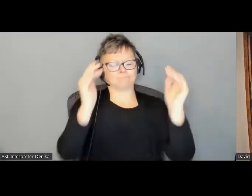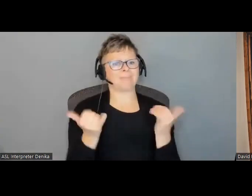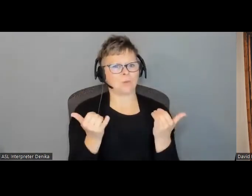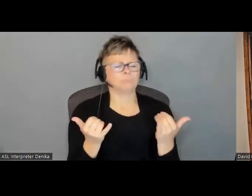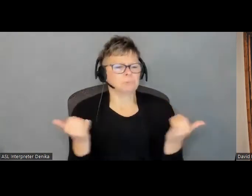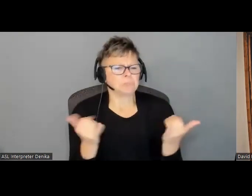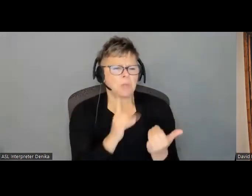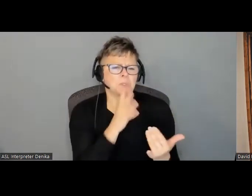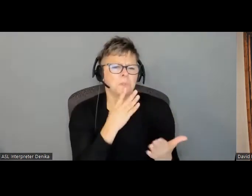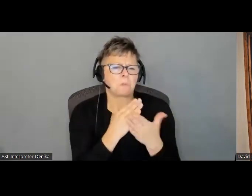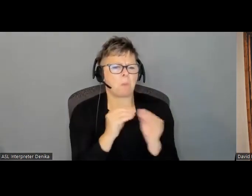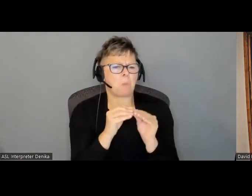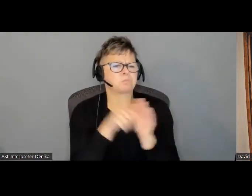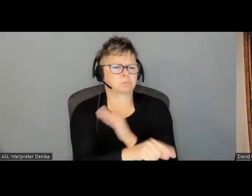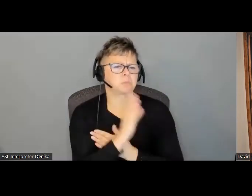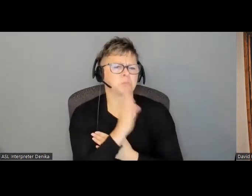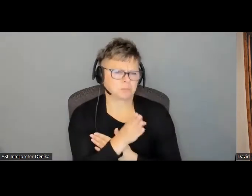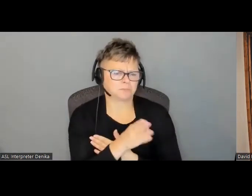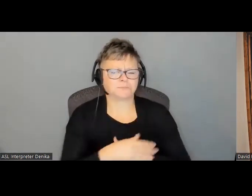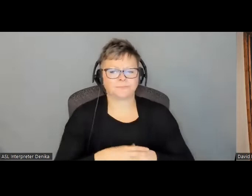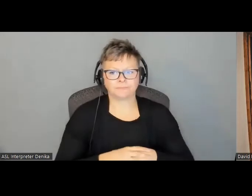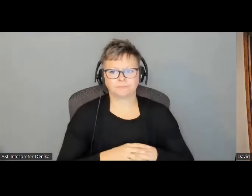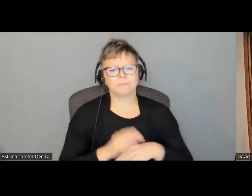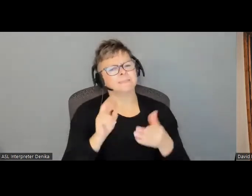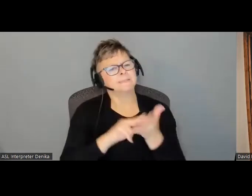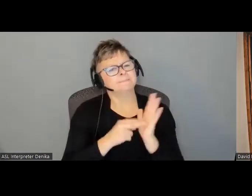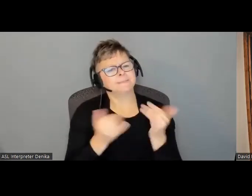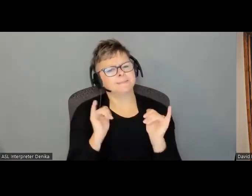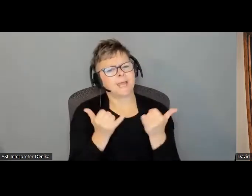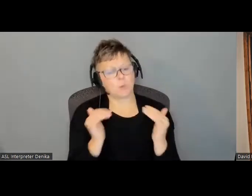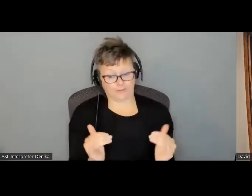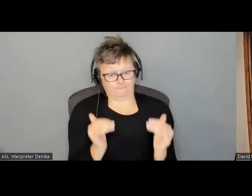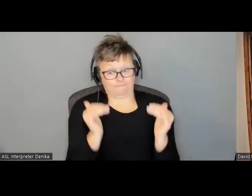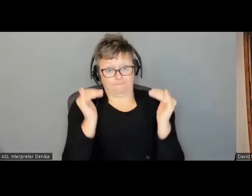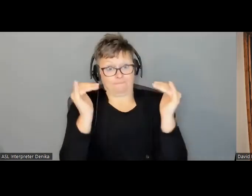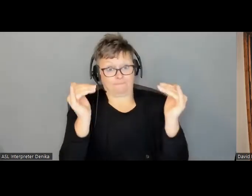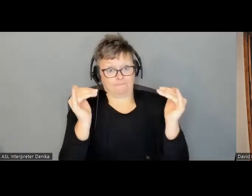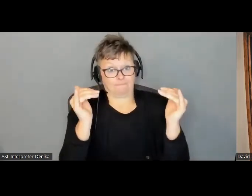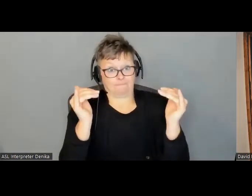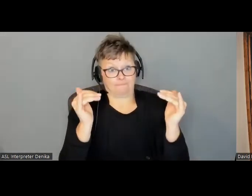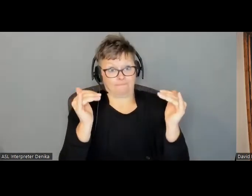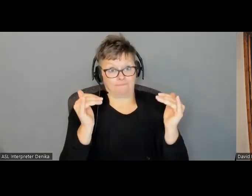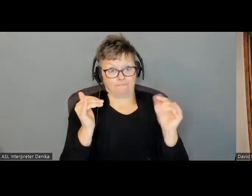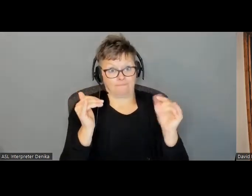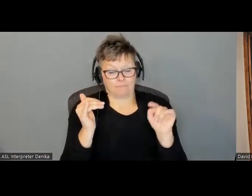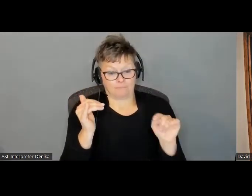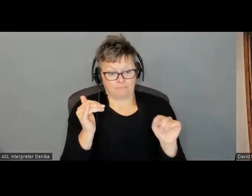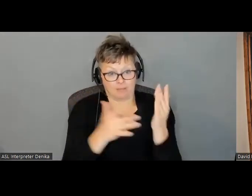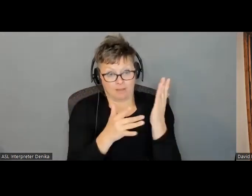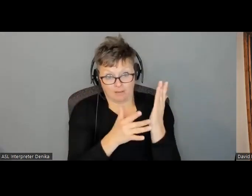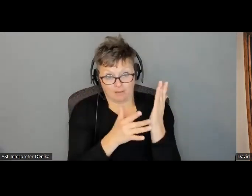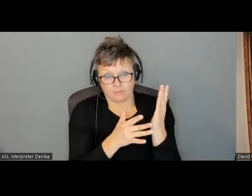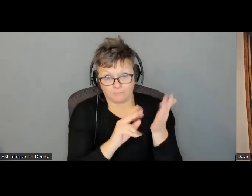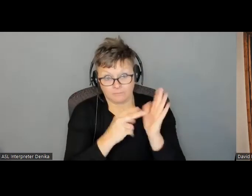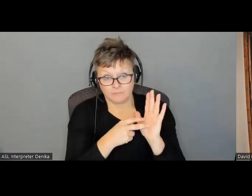detail. So in terms of escalation, I often refer to that we start by making sure that everyone